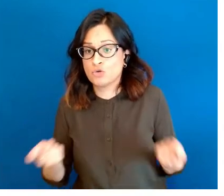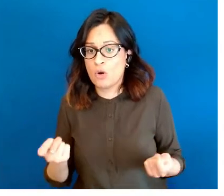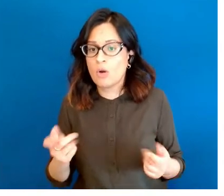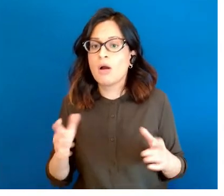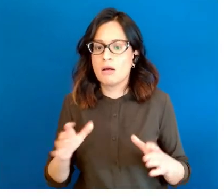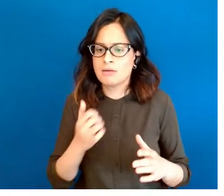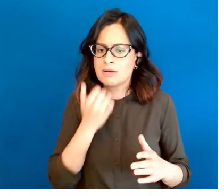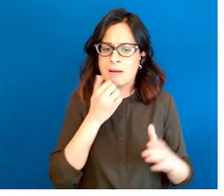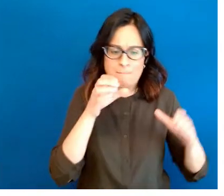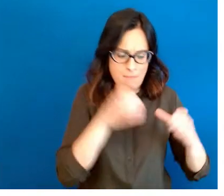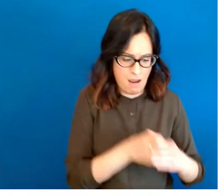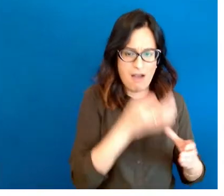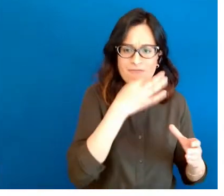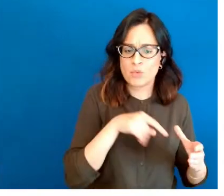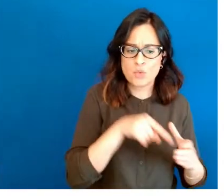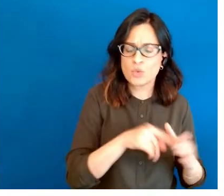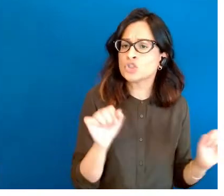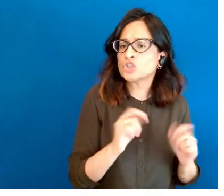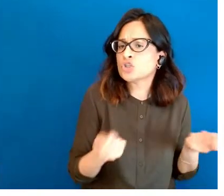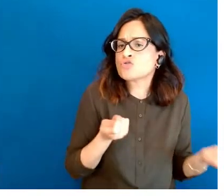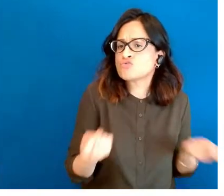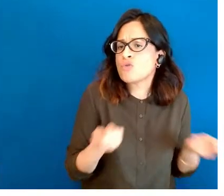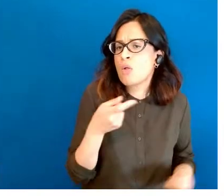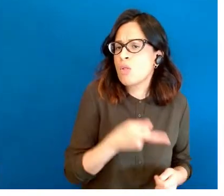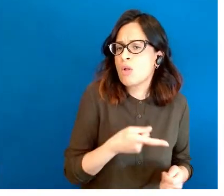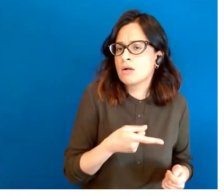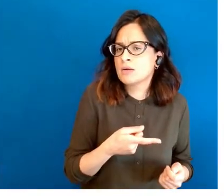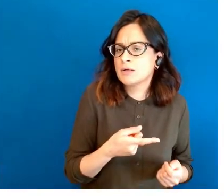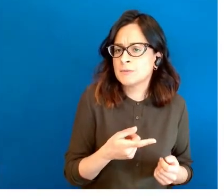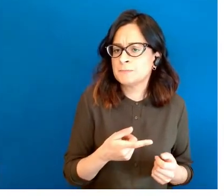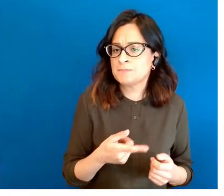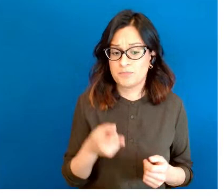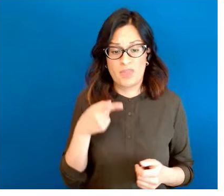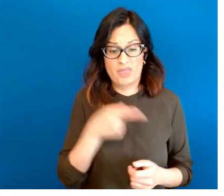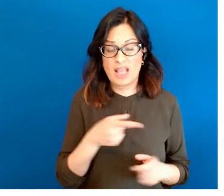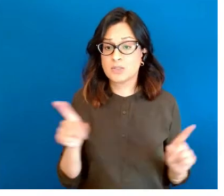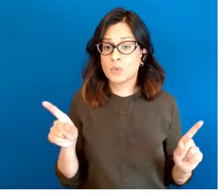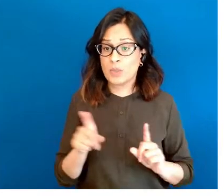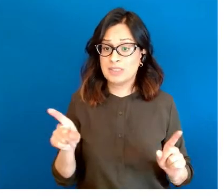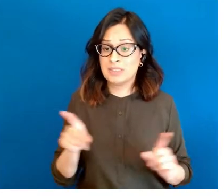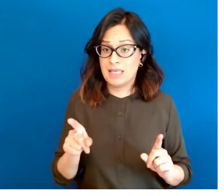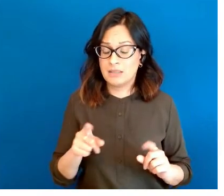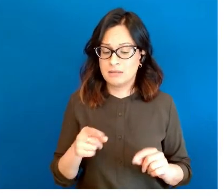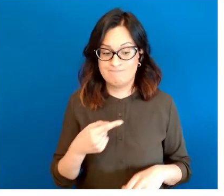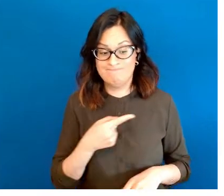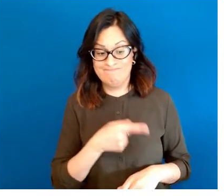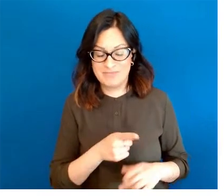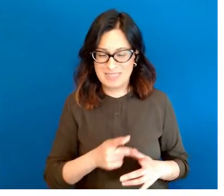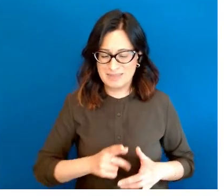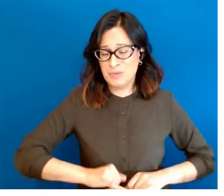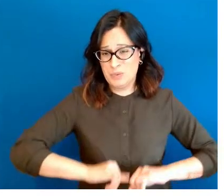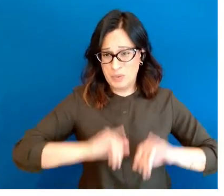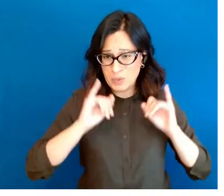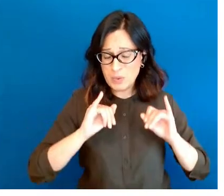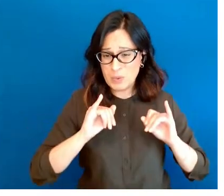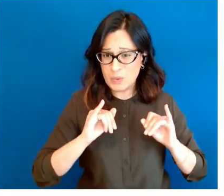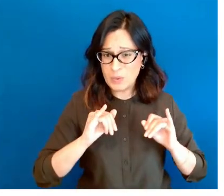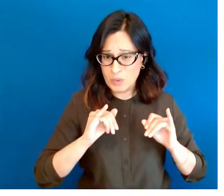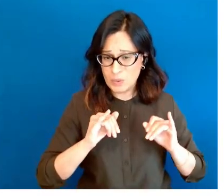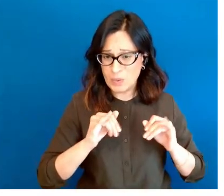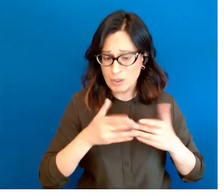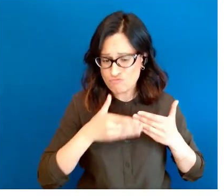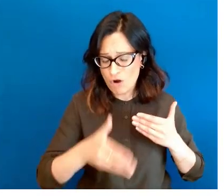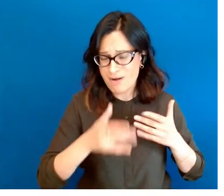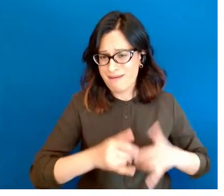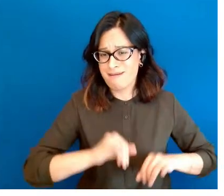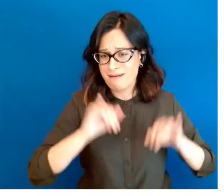left under control, uncontrolled. These are patients almost certainly with severe chronic upper airways disease,